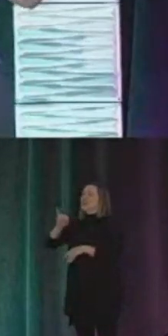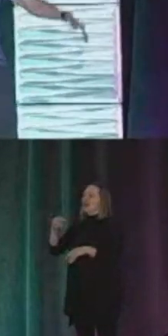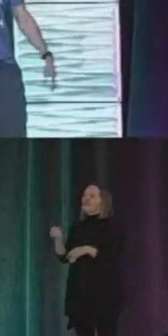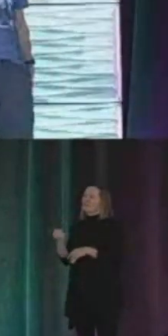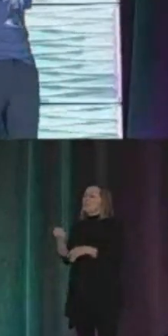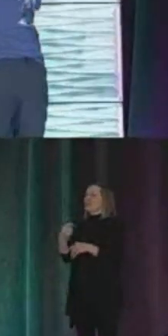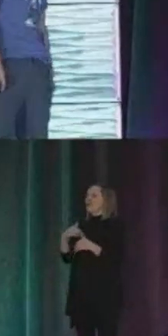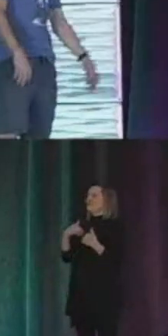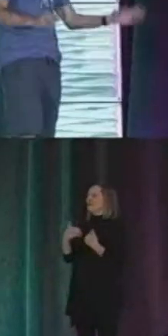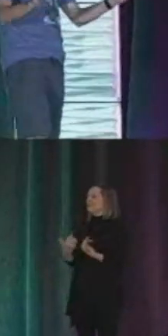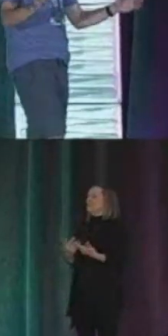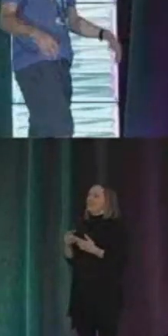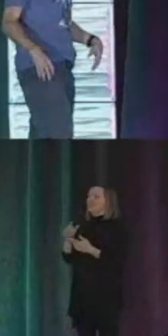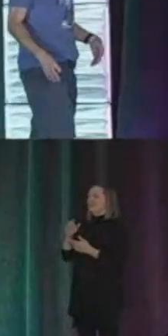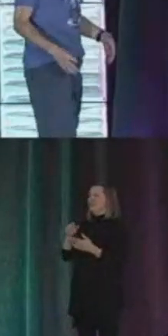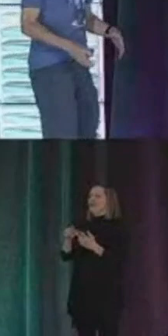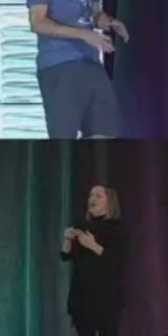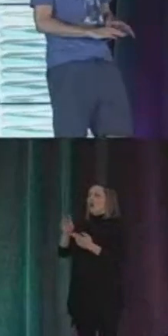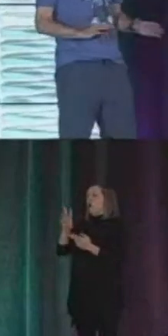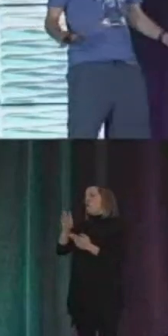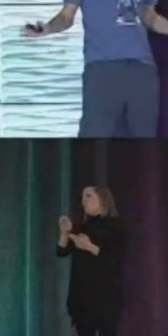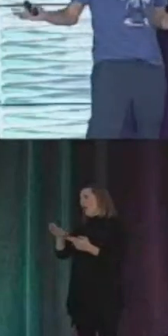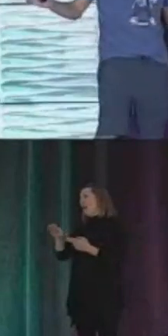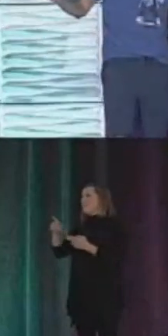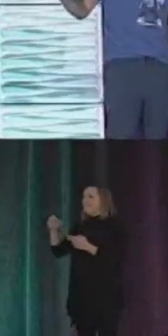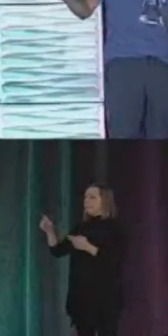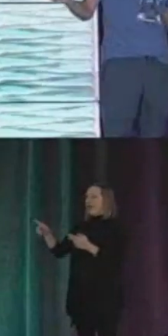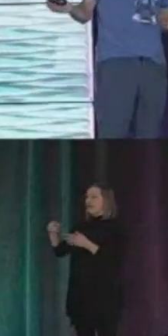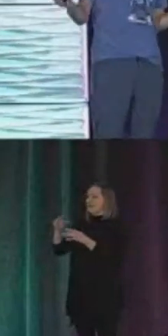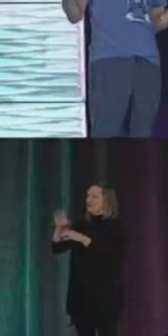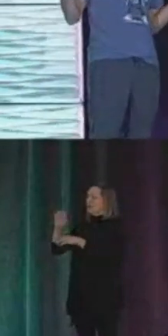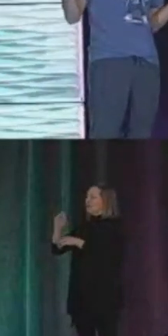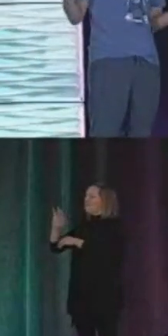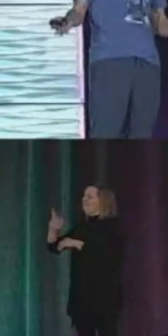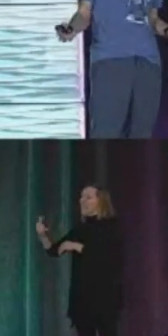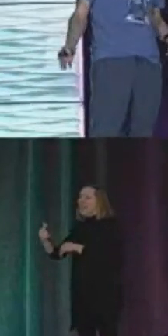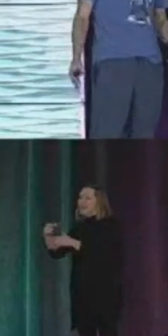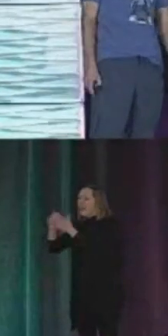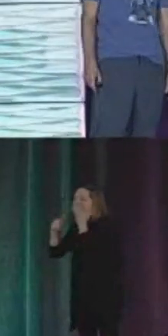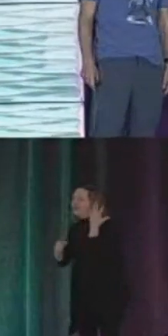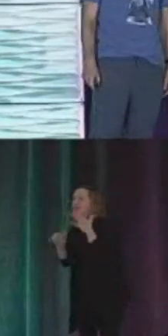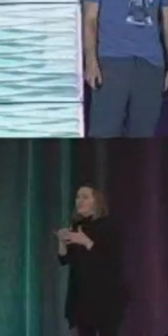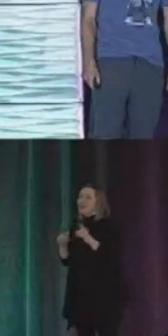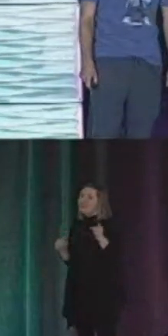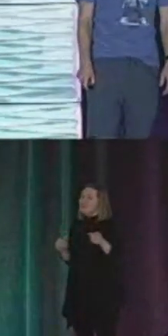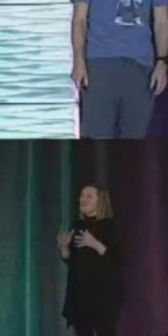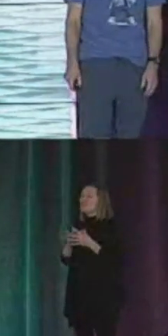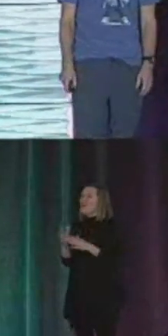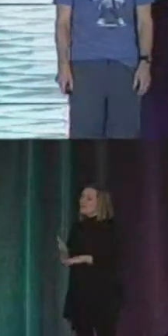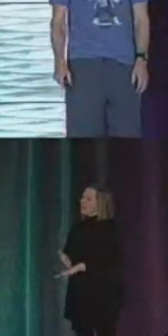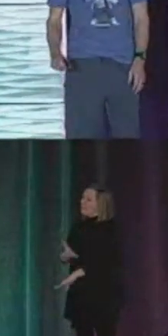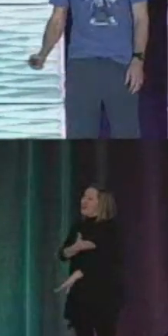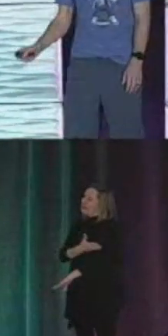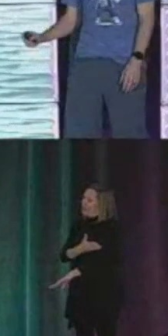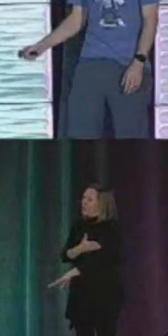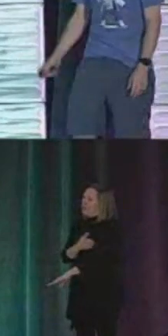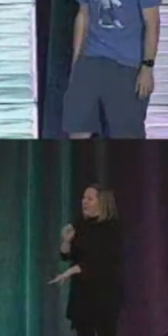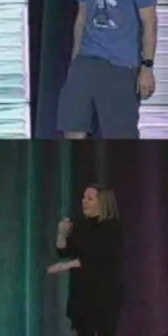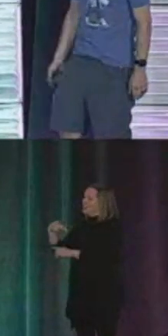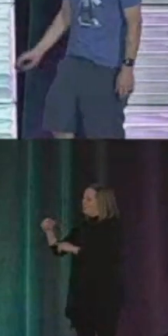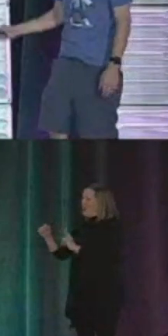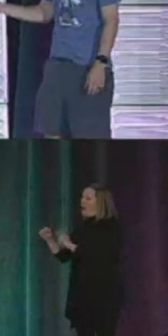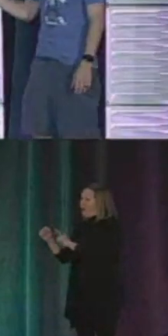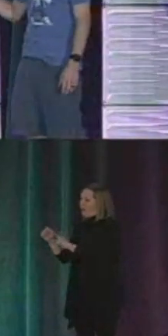and Webpack configs, but by golly, folks, this is so much better than what we had with PESPAs. Really, it